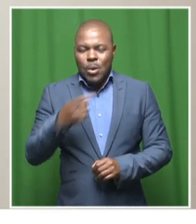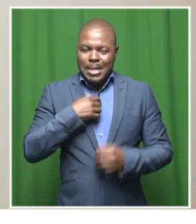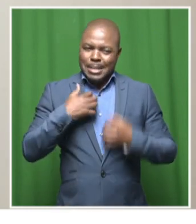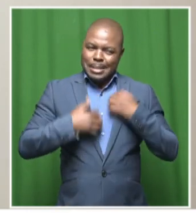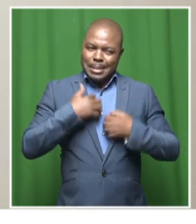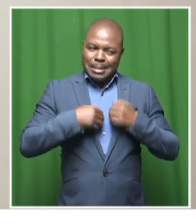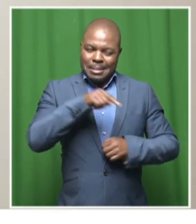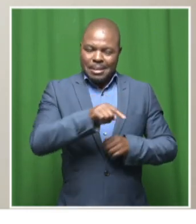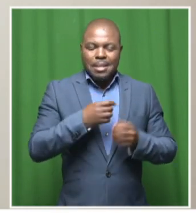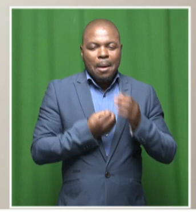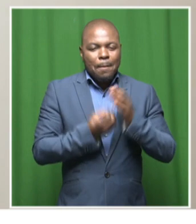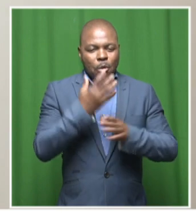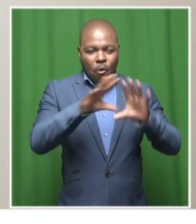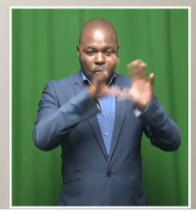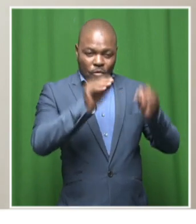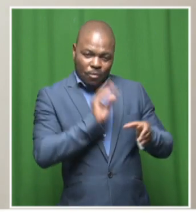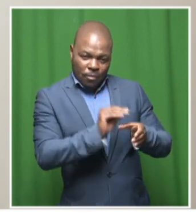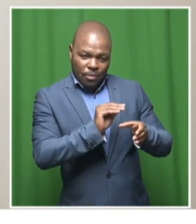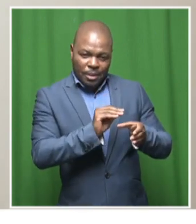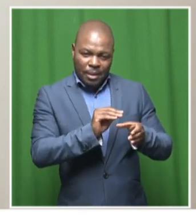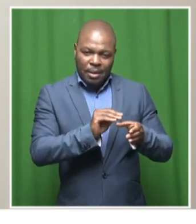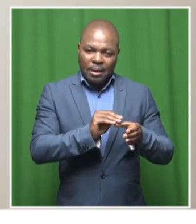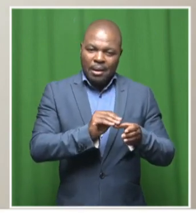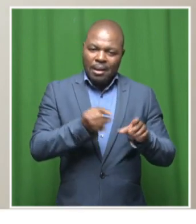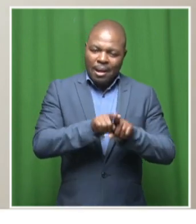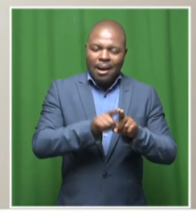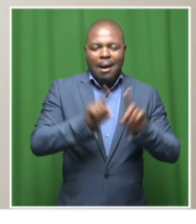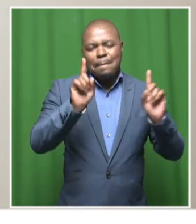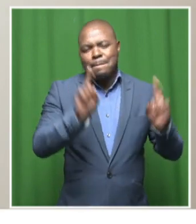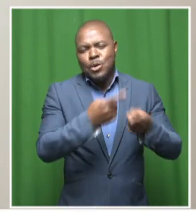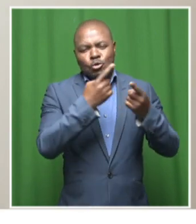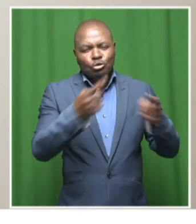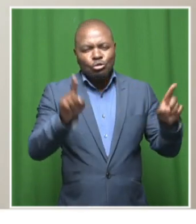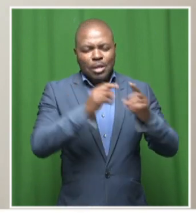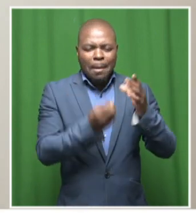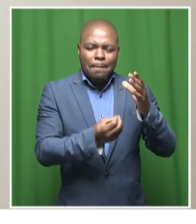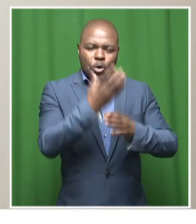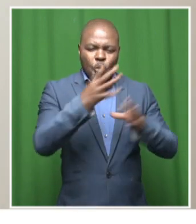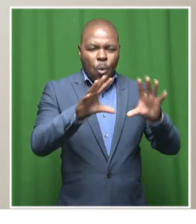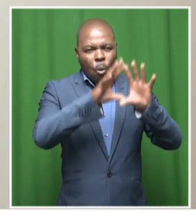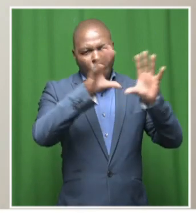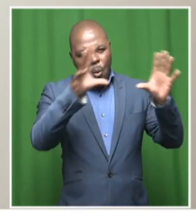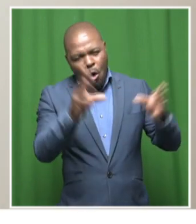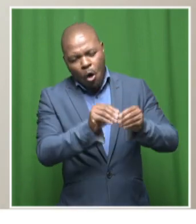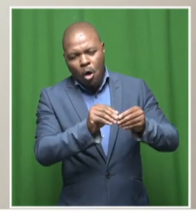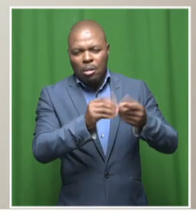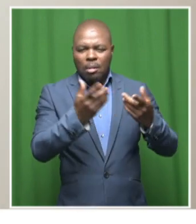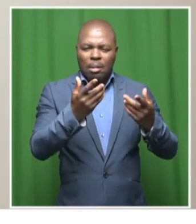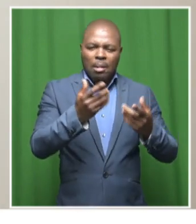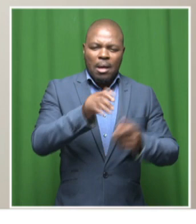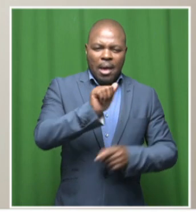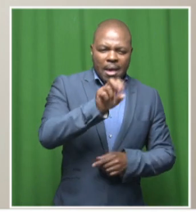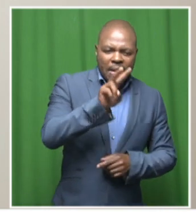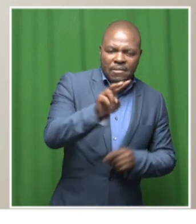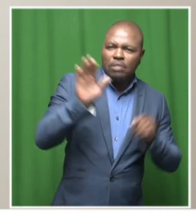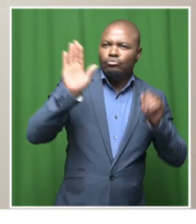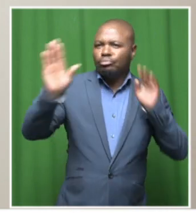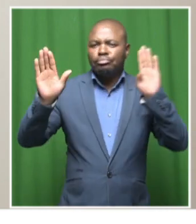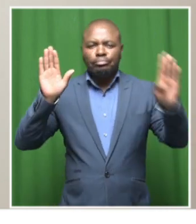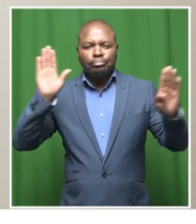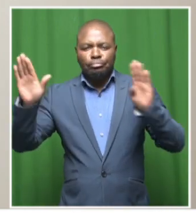It's a whole production on it. It's a purely musical production with a whole lot of AV screen